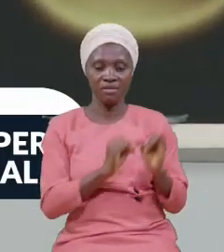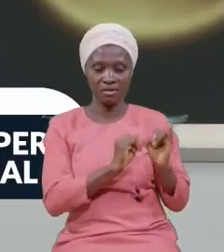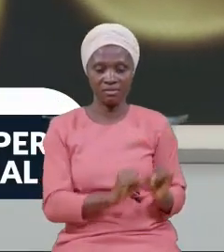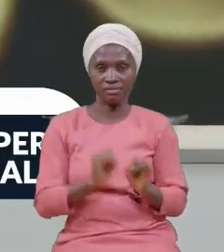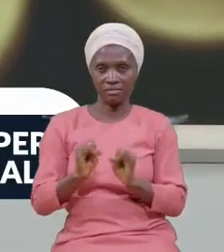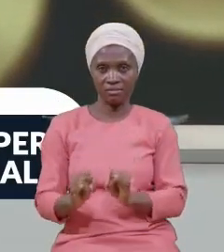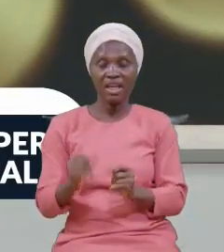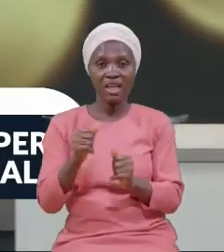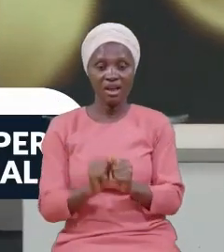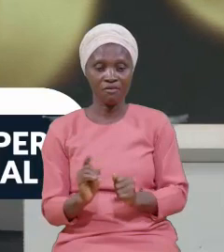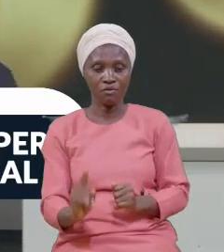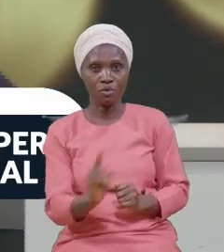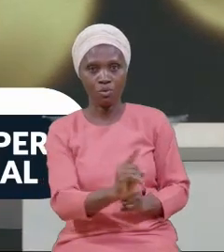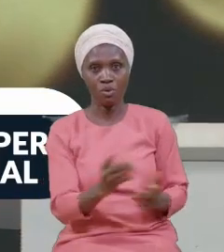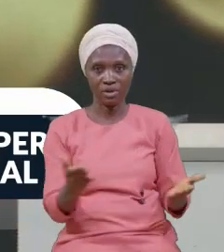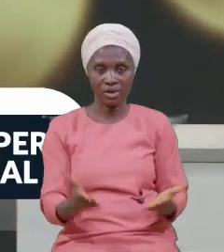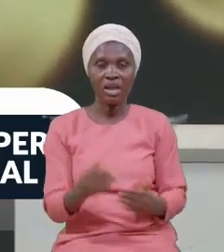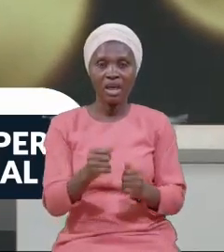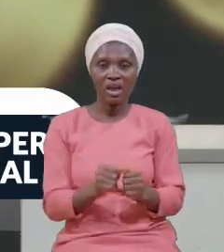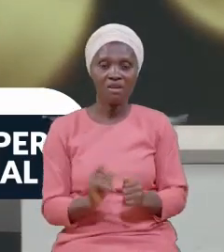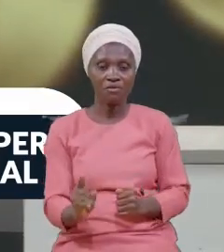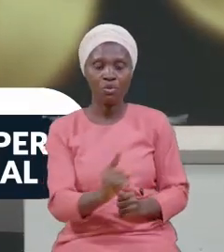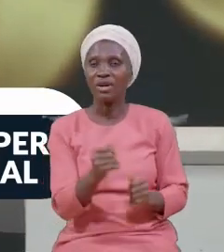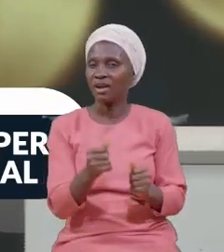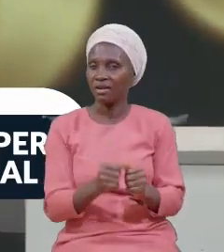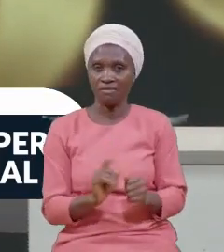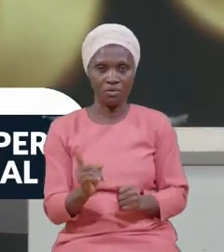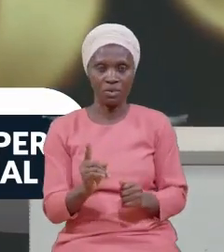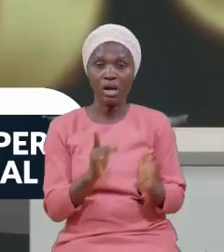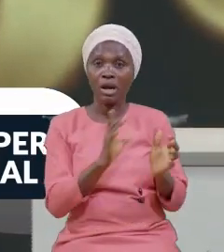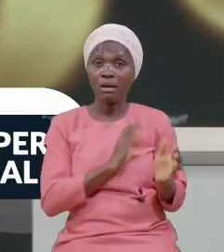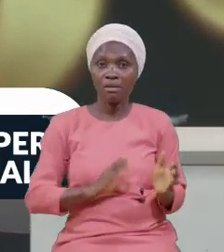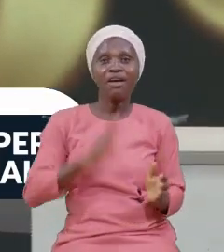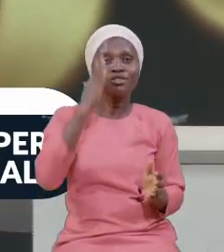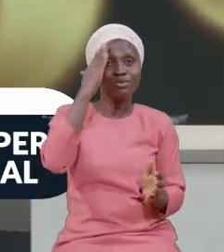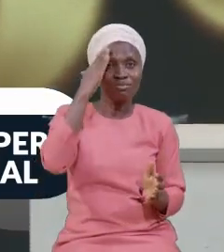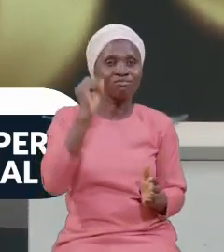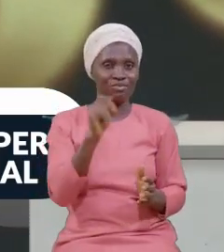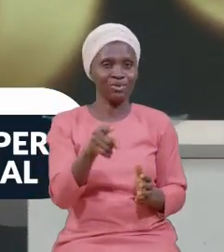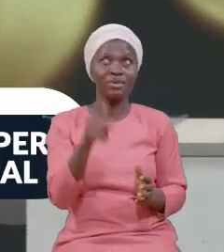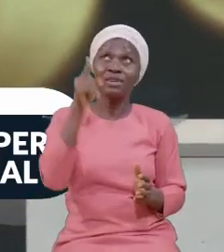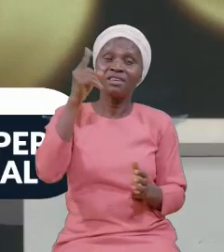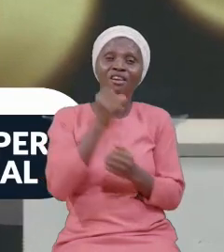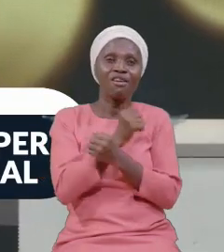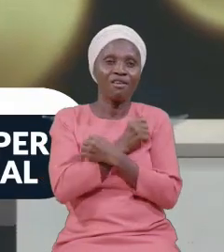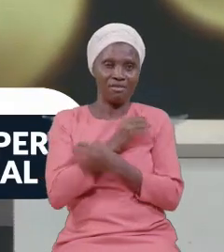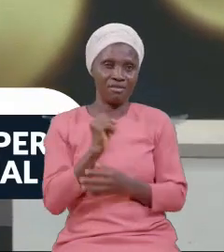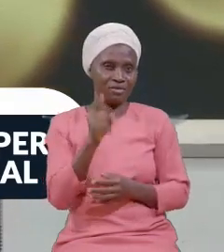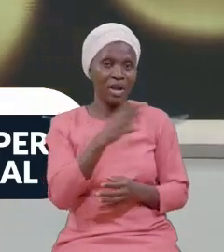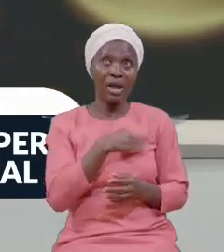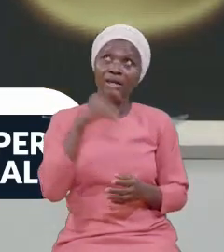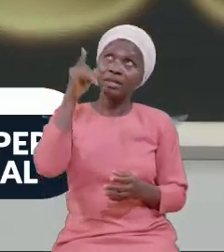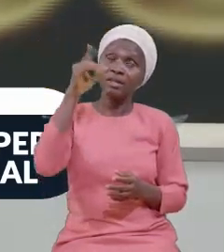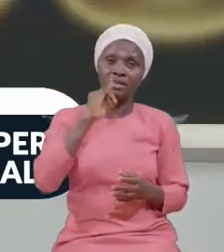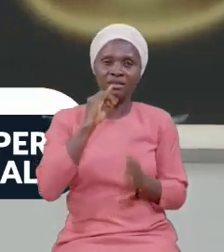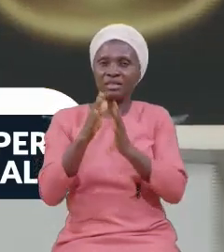here, everyone everywhere. Christ knows you. He loves you. And he intercedes, he prays.